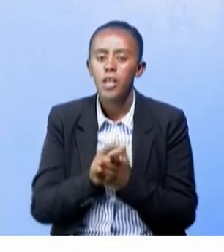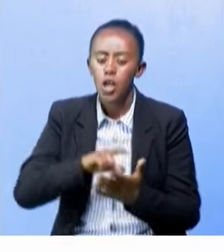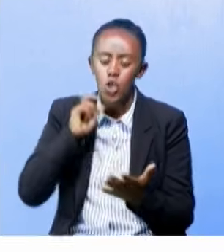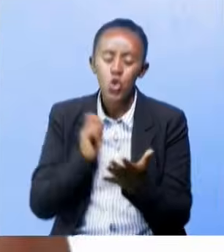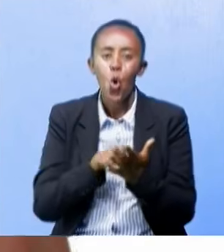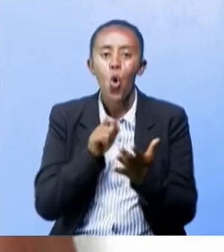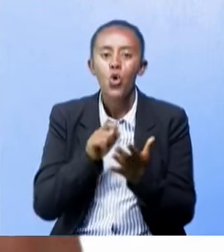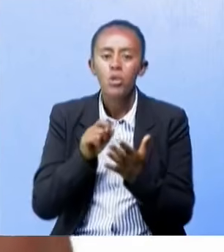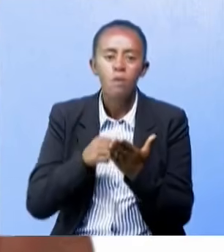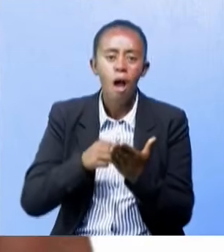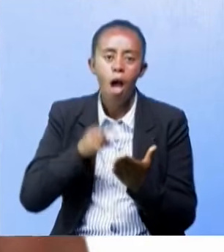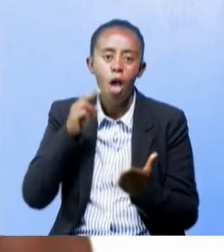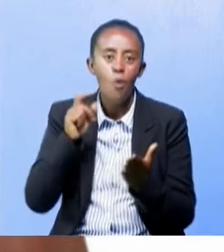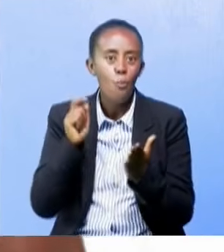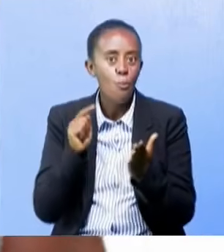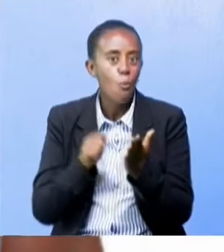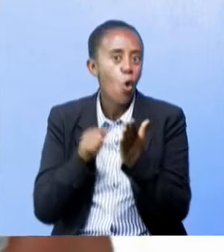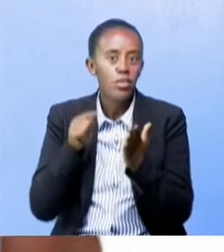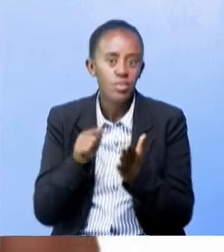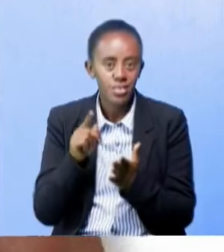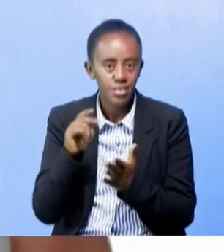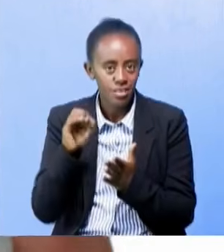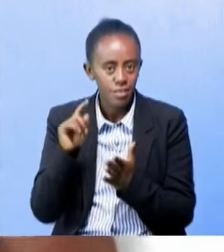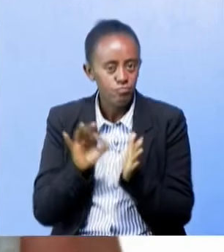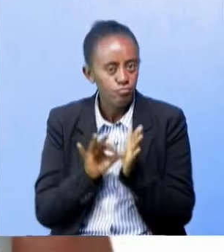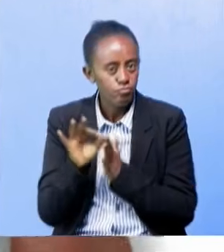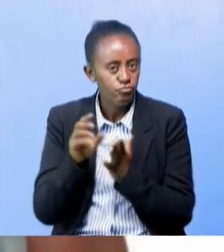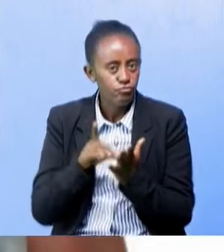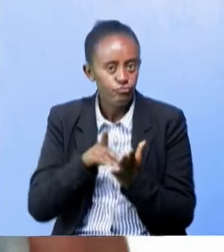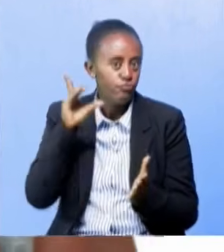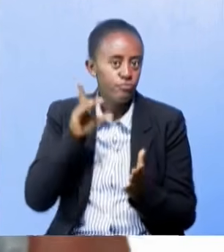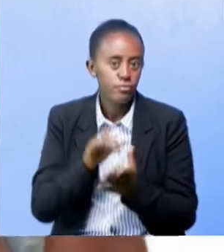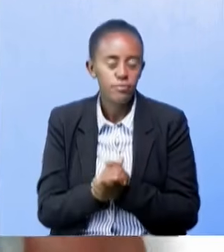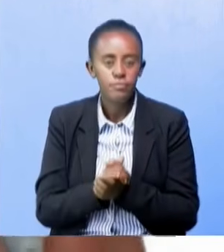high point. This one is the result or effect.